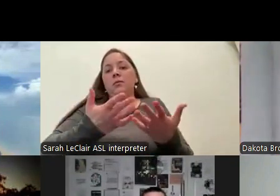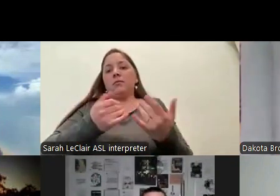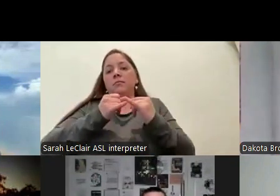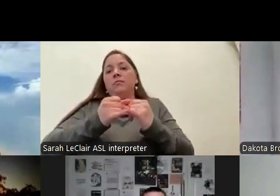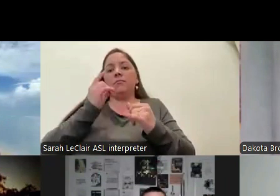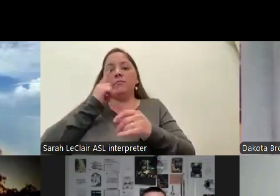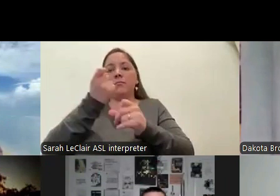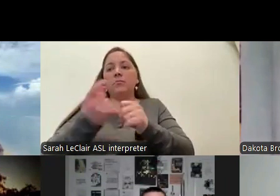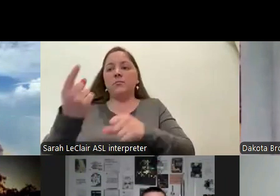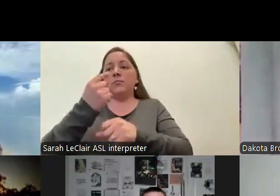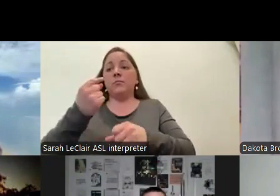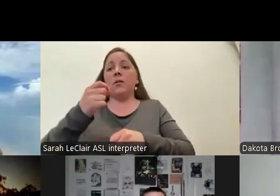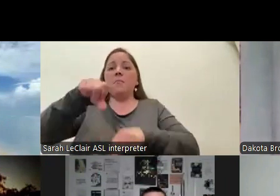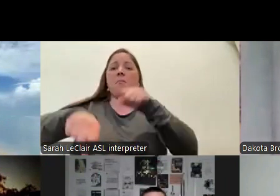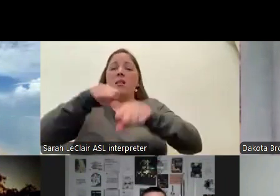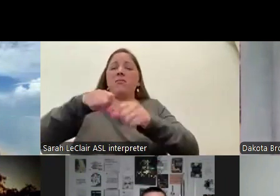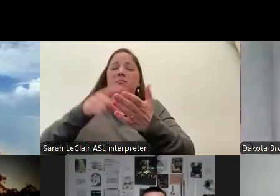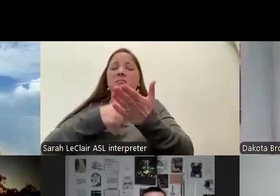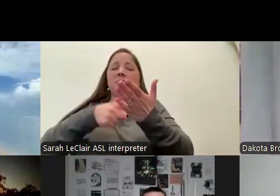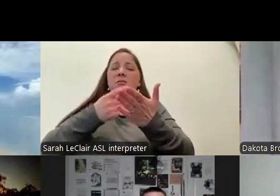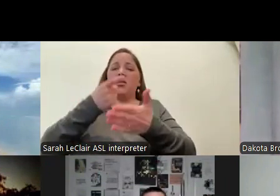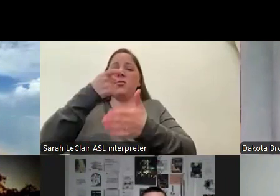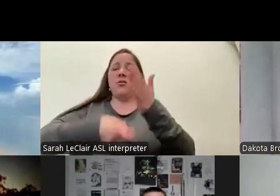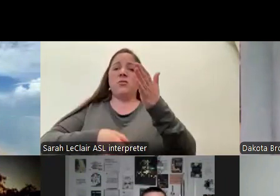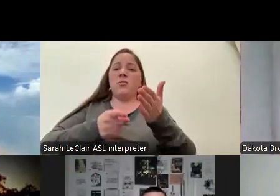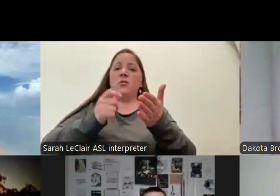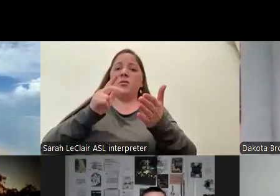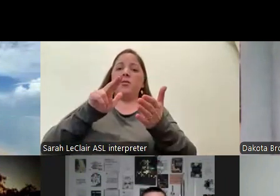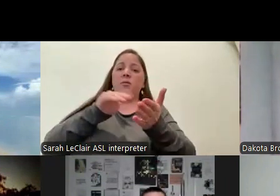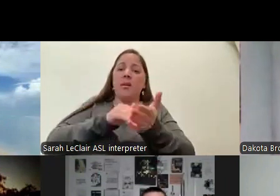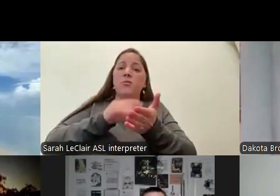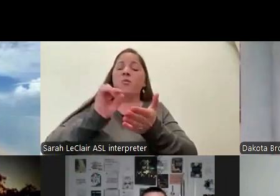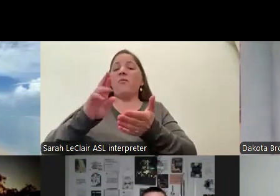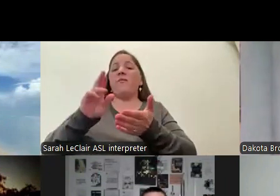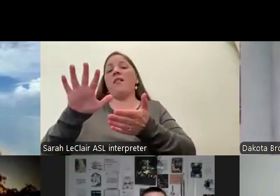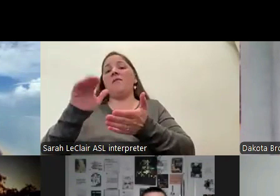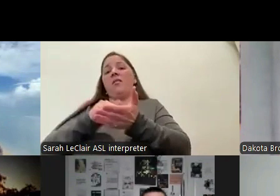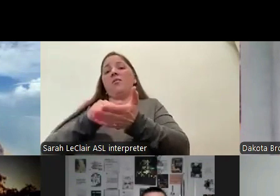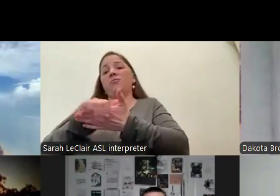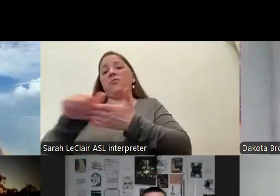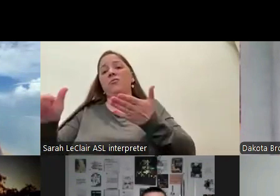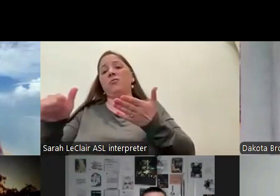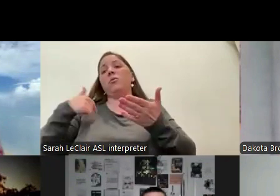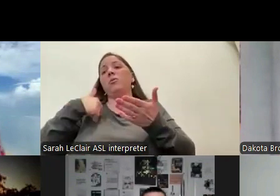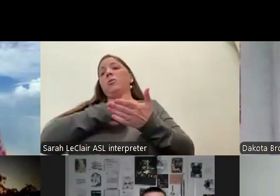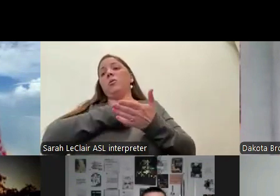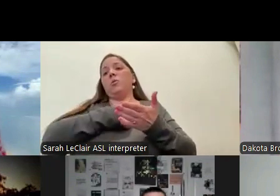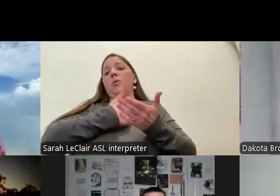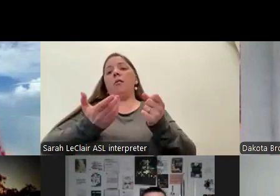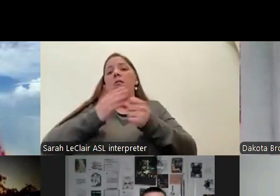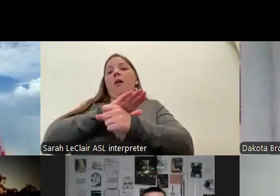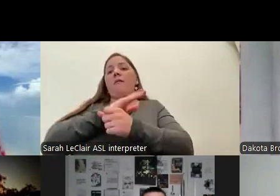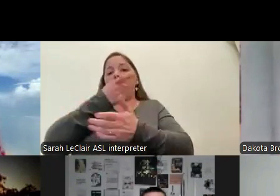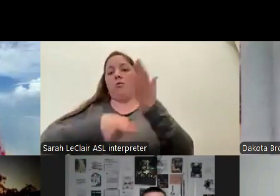year. The bikes can cost between $3,000 to $5,000. And again, we completely cover those costs with all the fundraising efforts that we